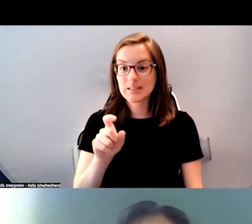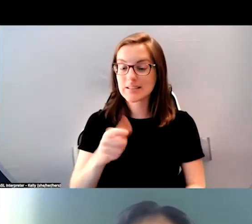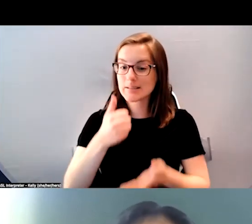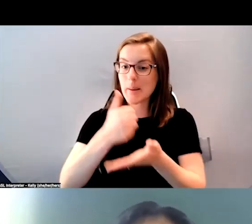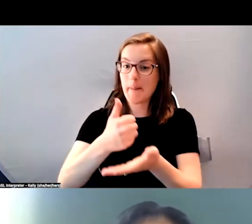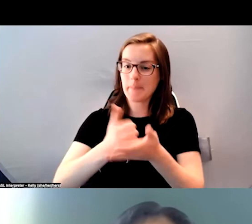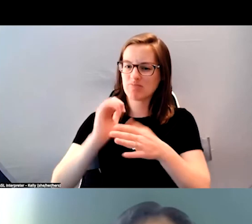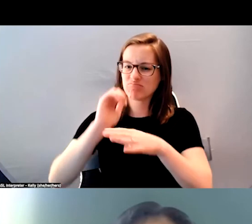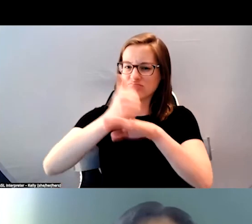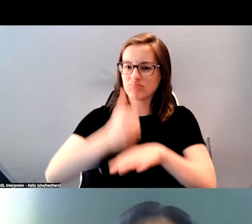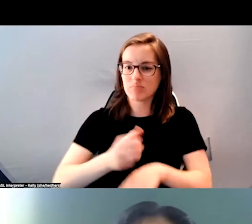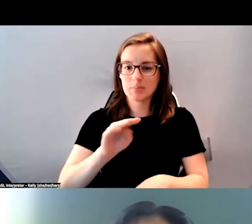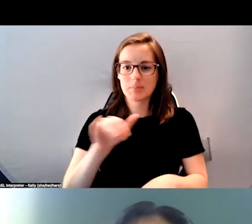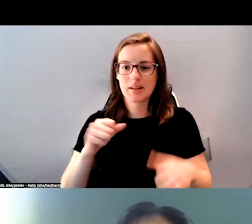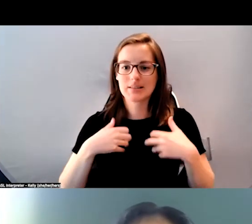in place.